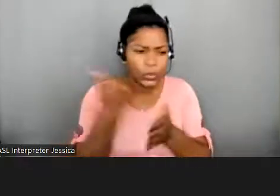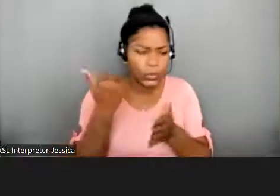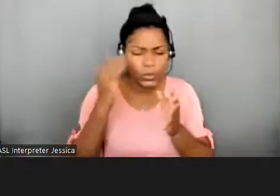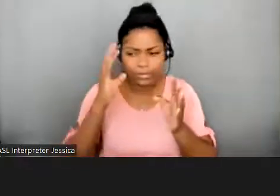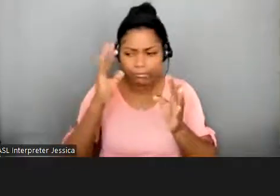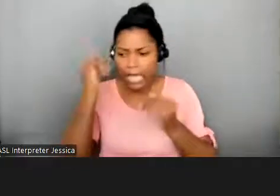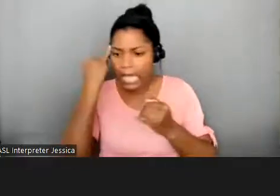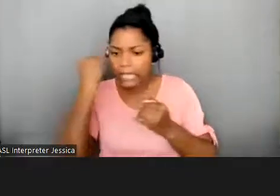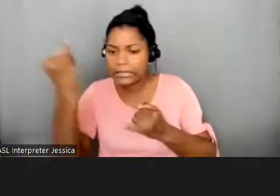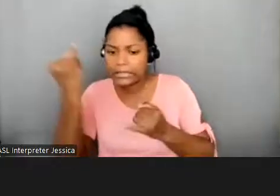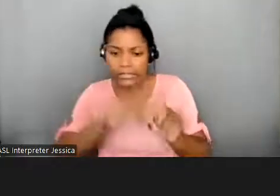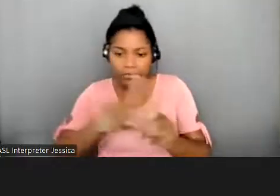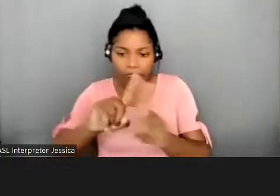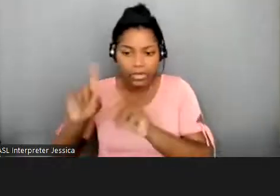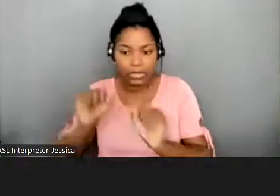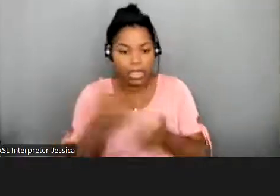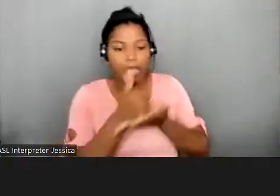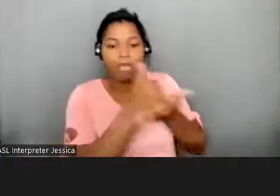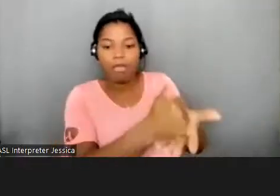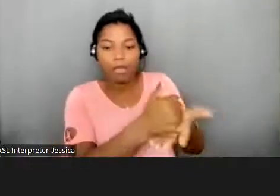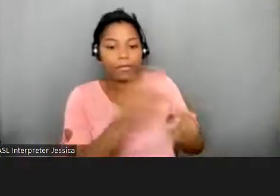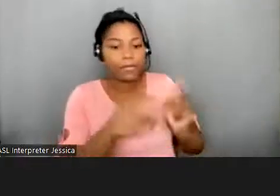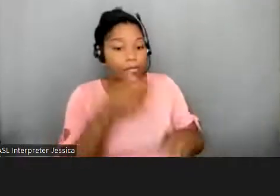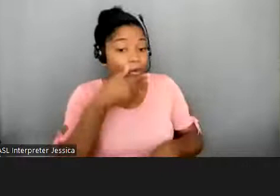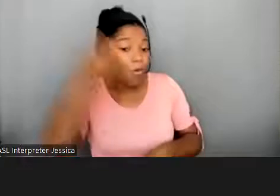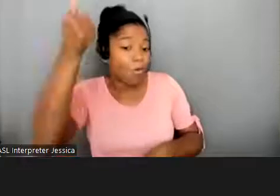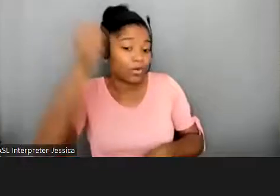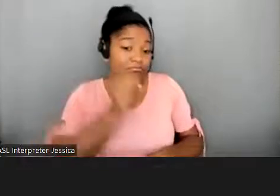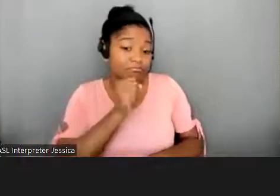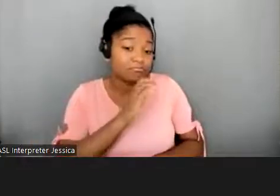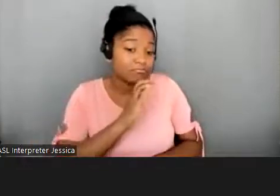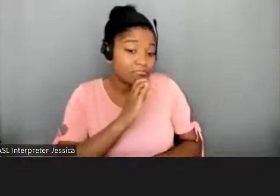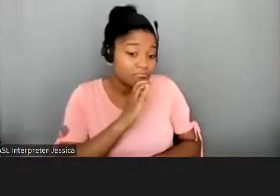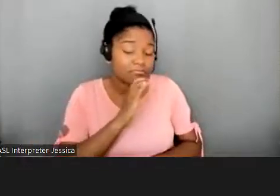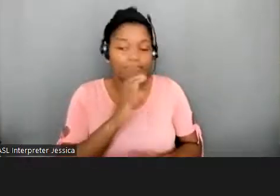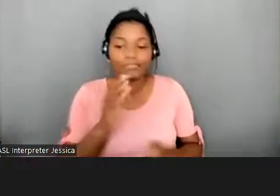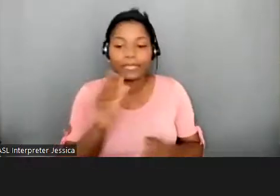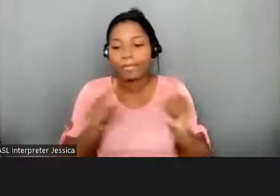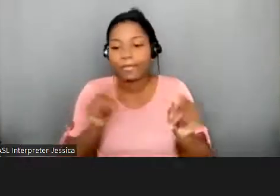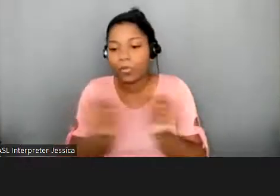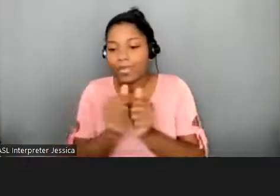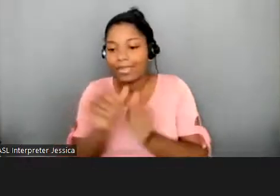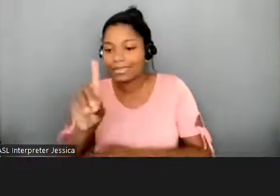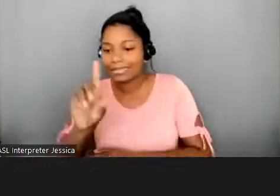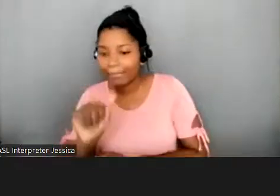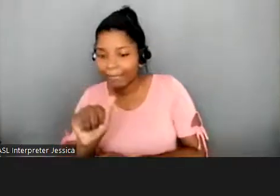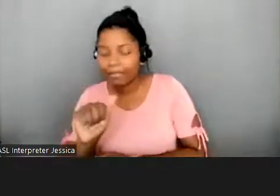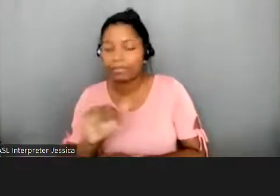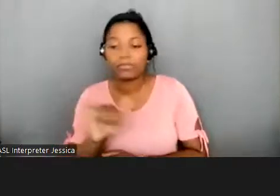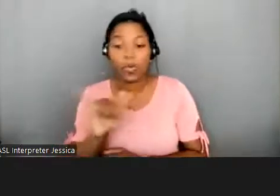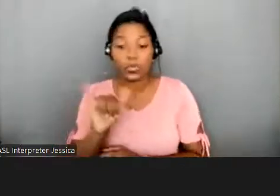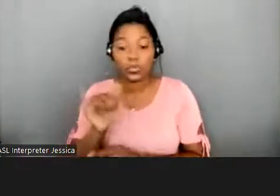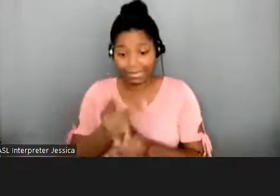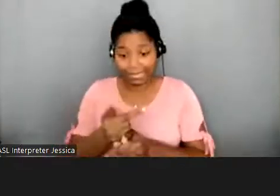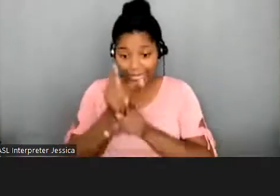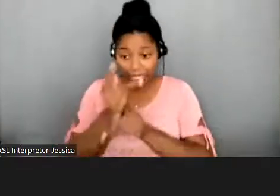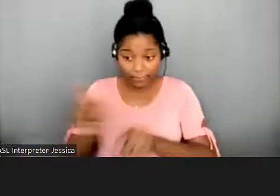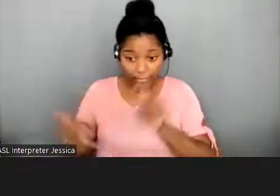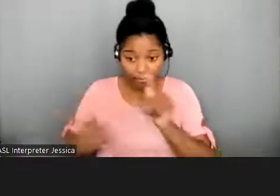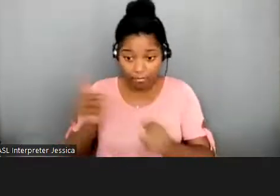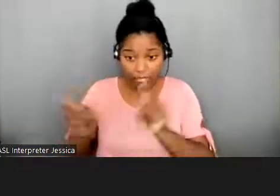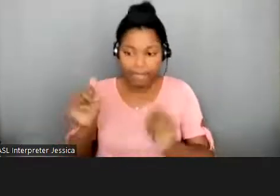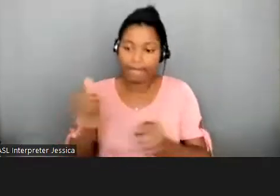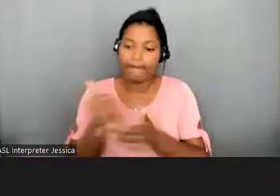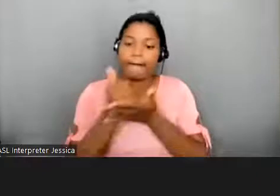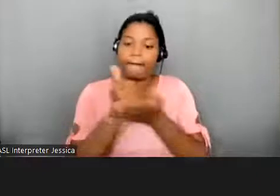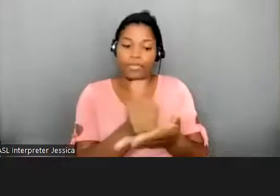help older adults, people with disabilities, and their caregivers stay socially engaged and connected to their